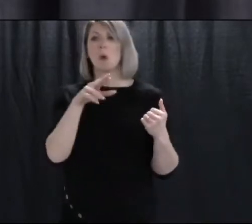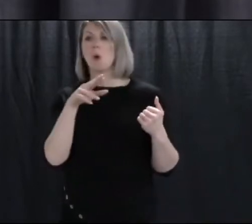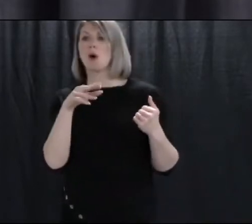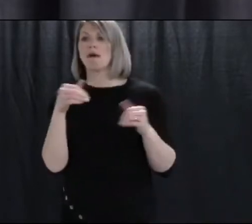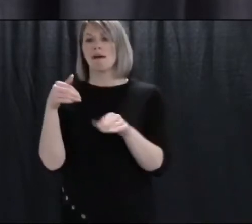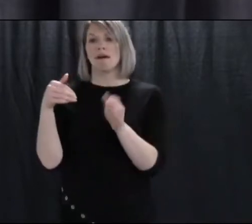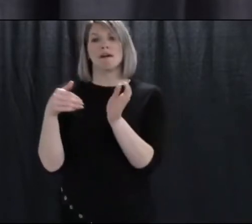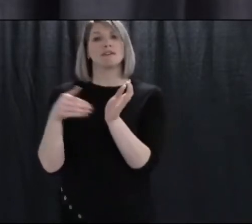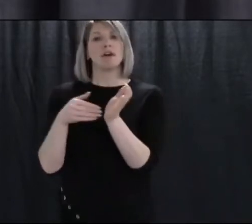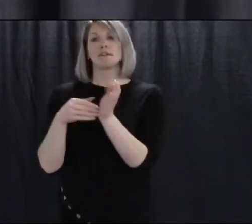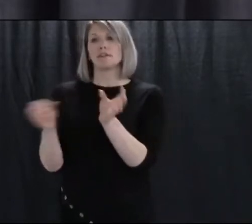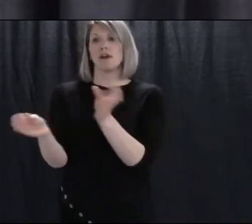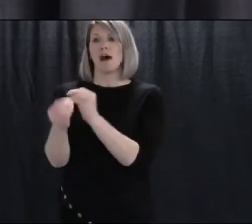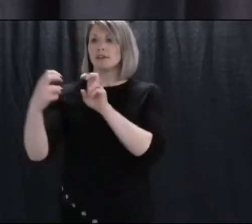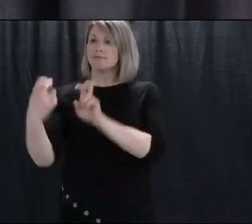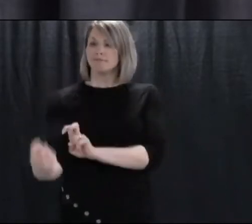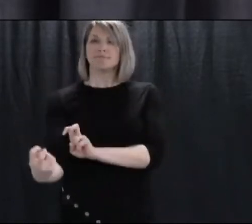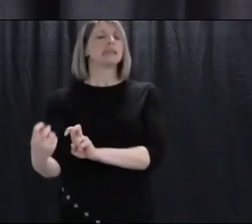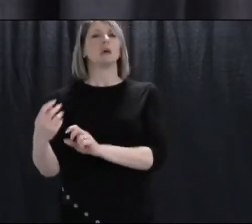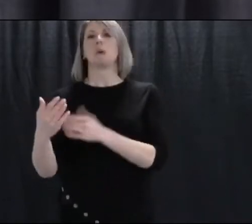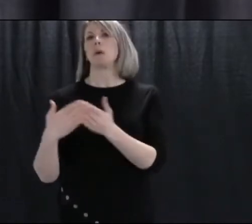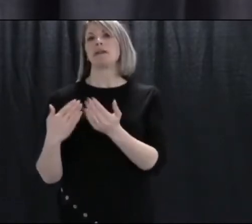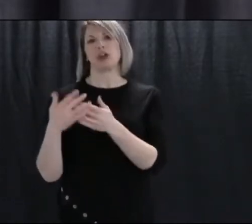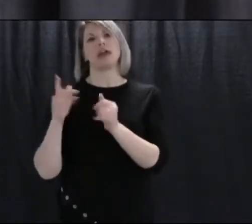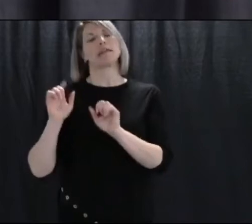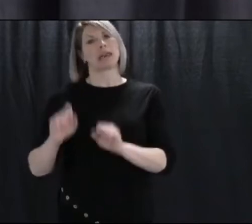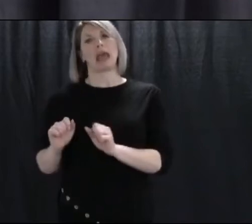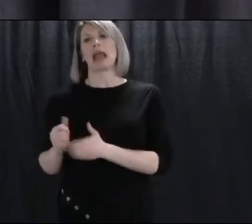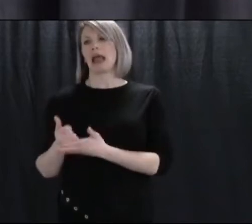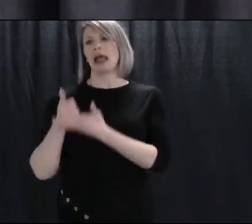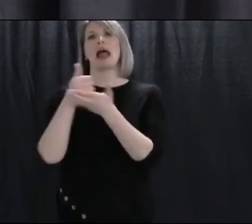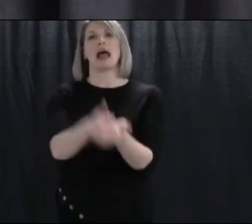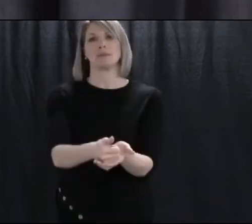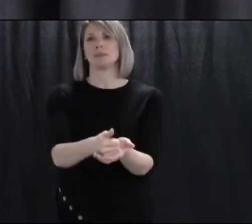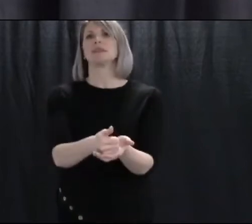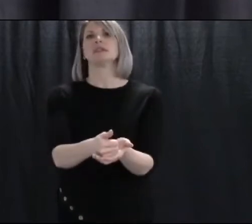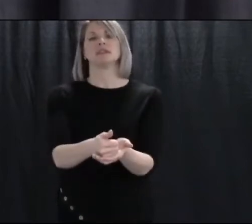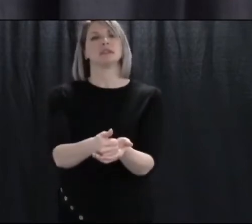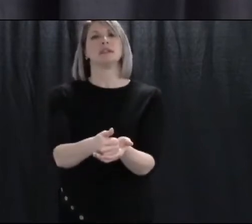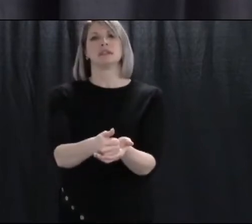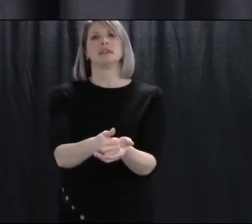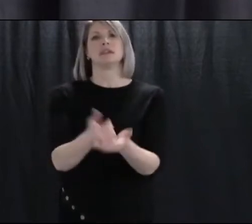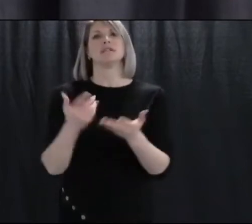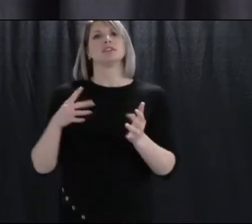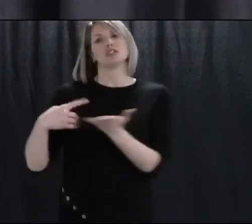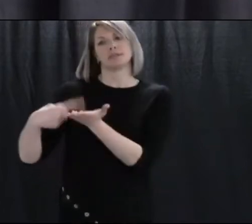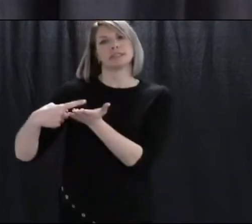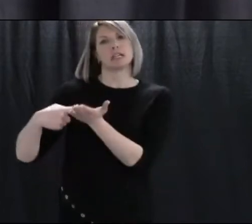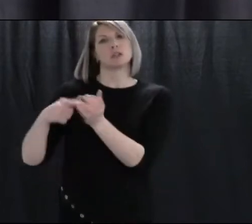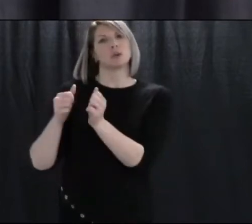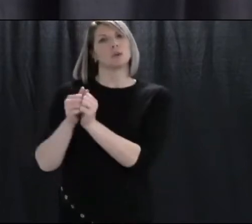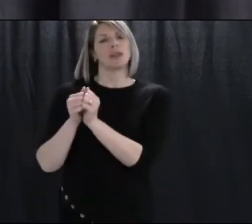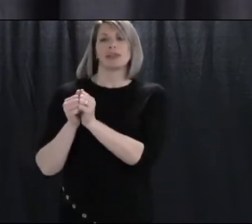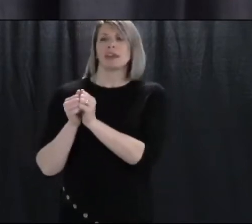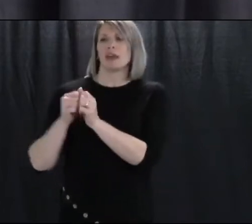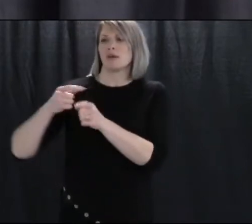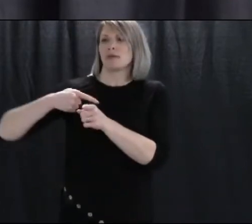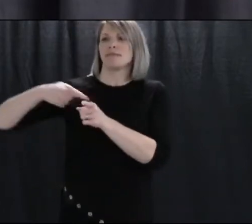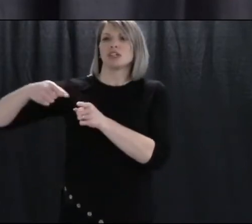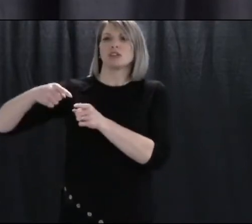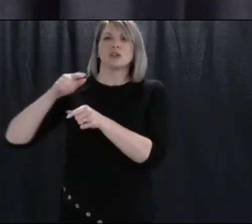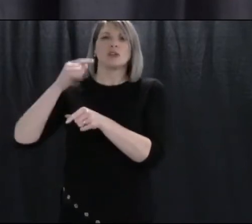come and be prepared to help out should the demand be in that area. We have worked with the Health Professionals Council, for